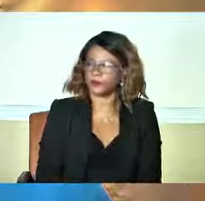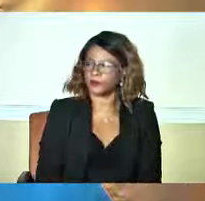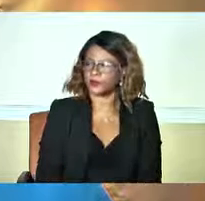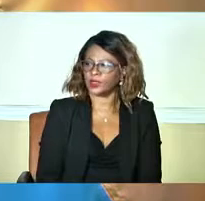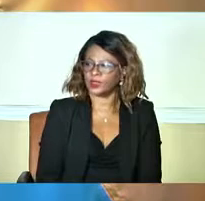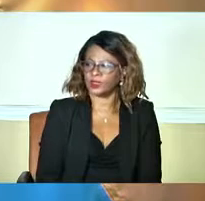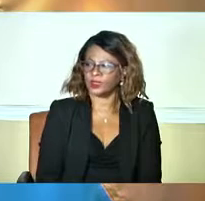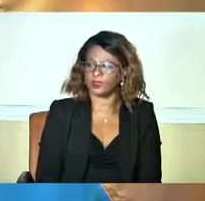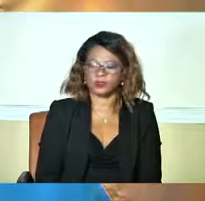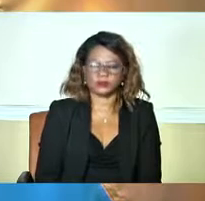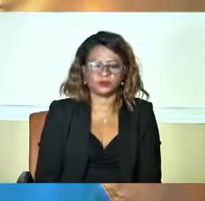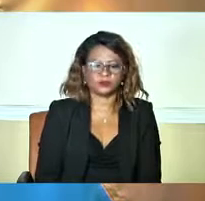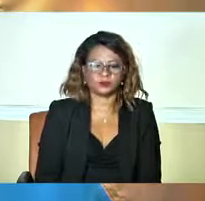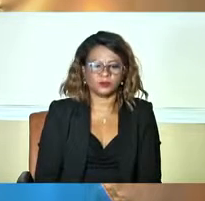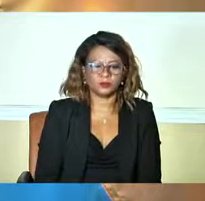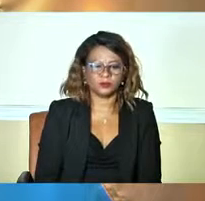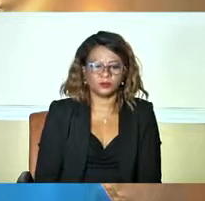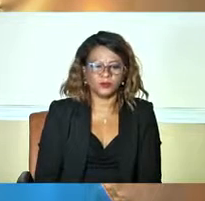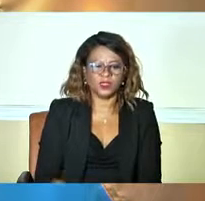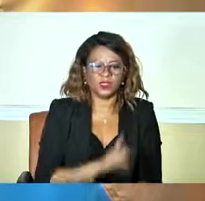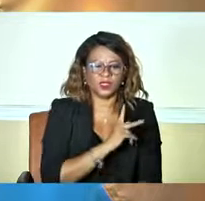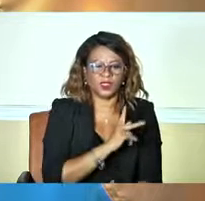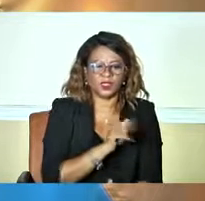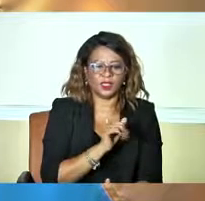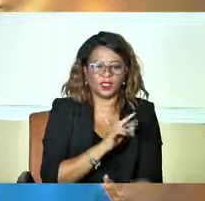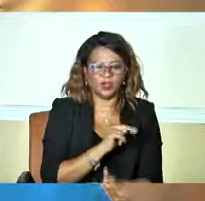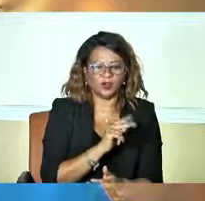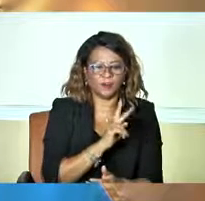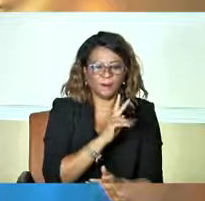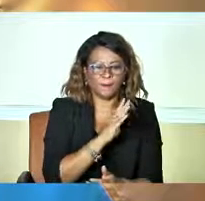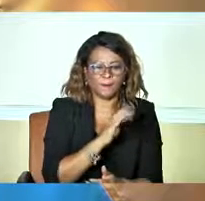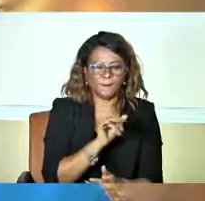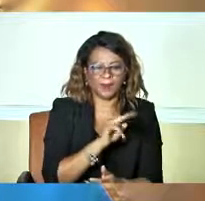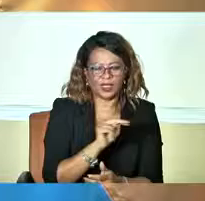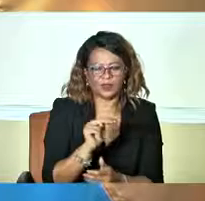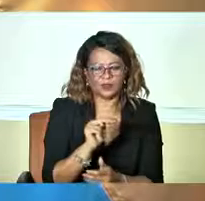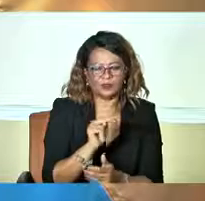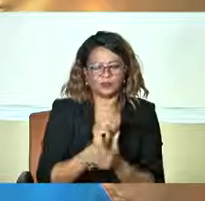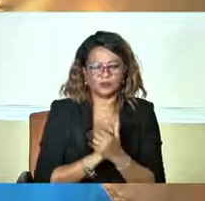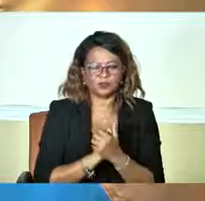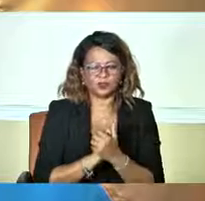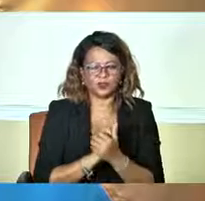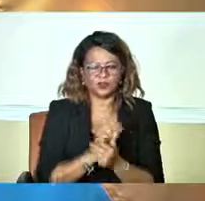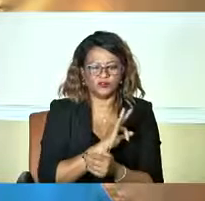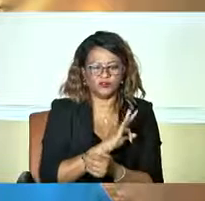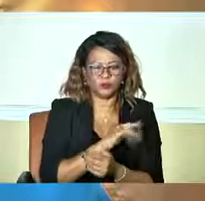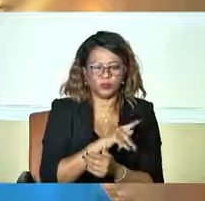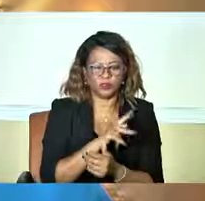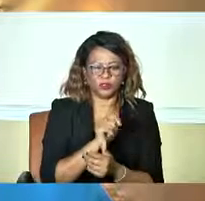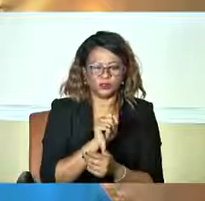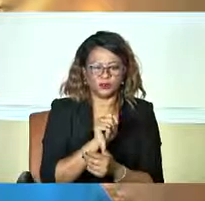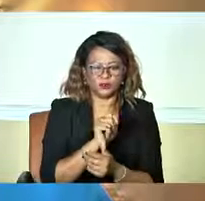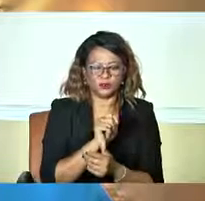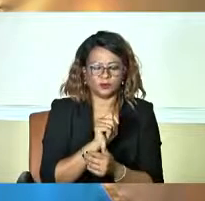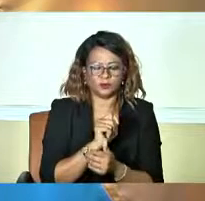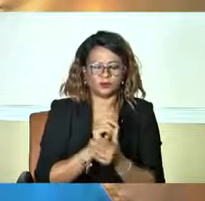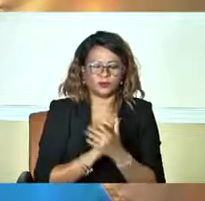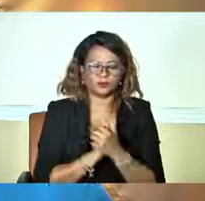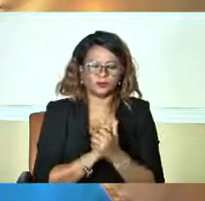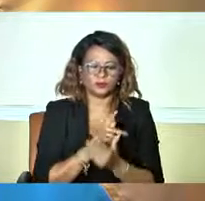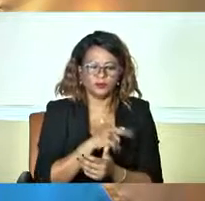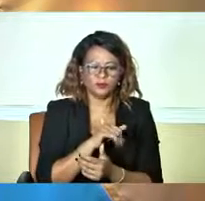Okay, we'll go on to Mrs. Karen Bain from Global Radio in Freeport with her first